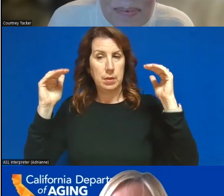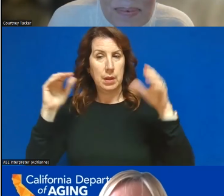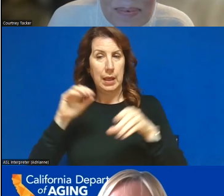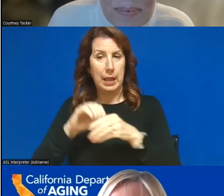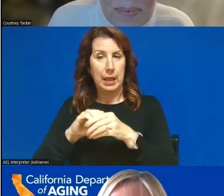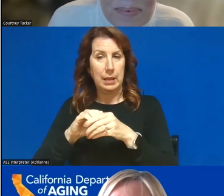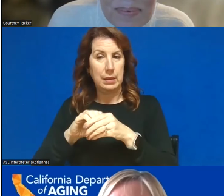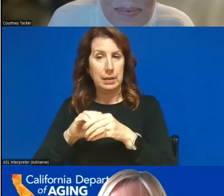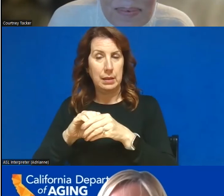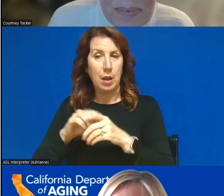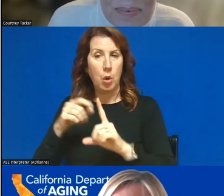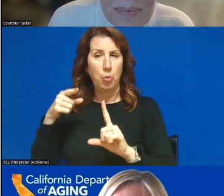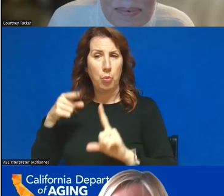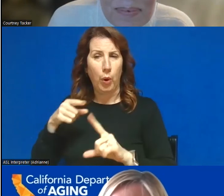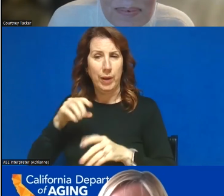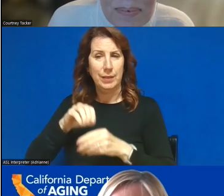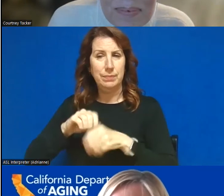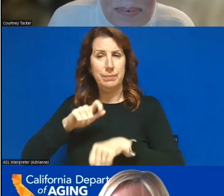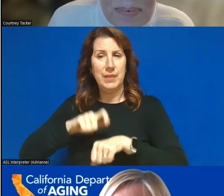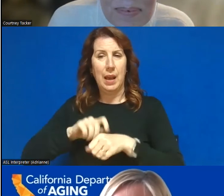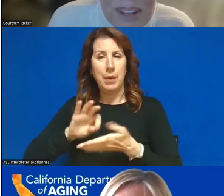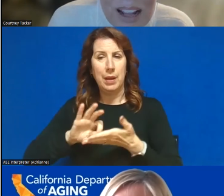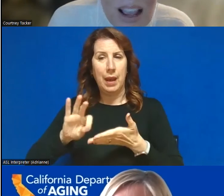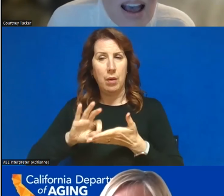in time count in January?